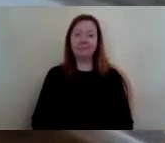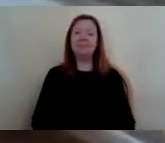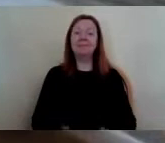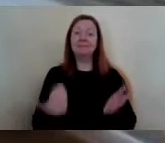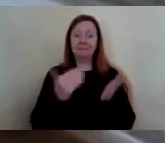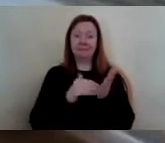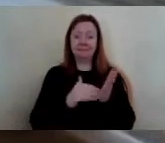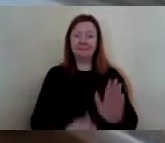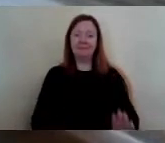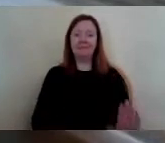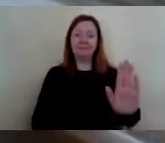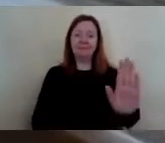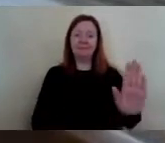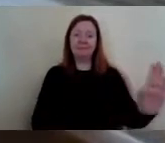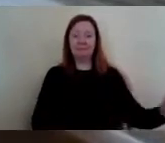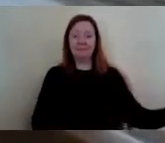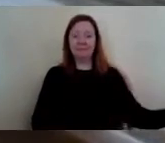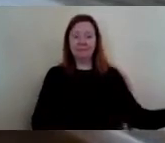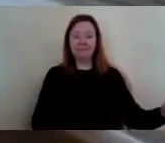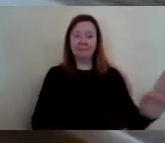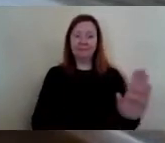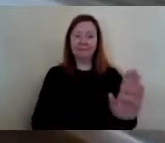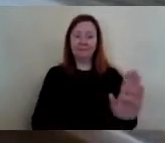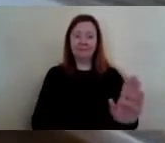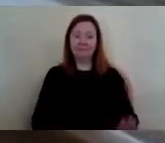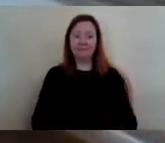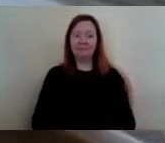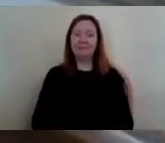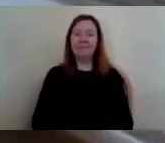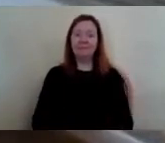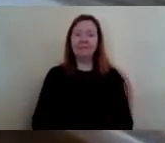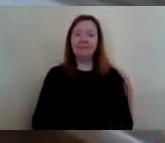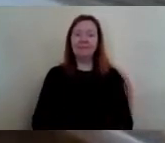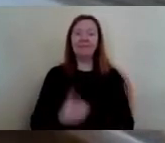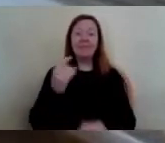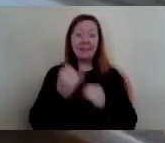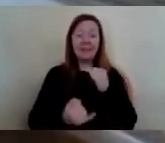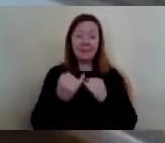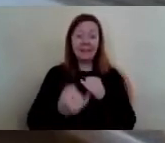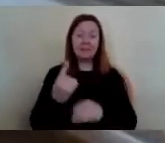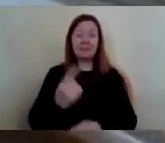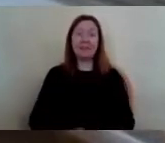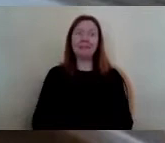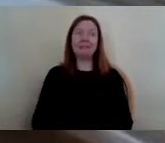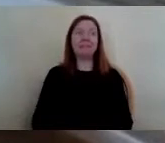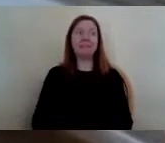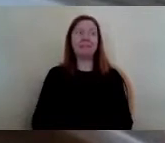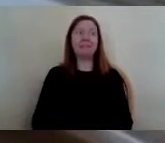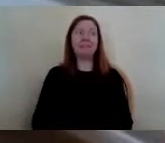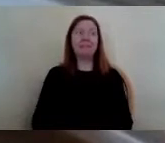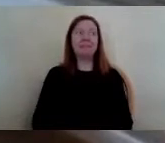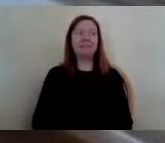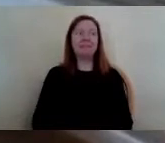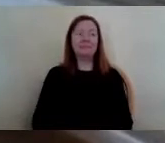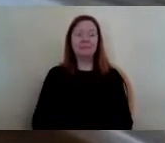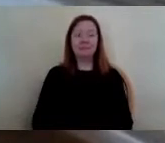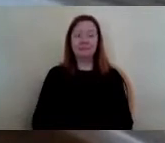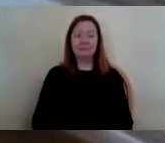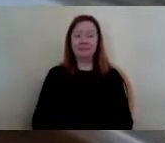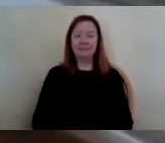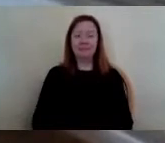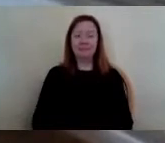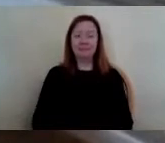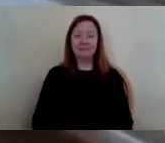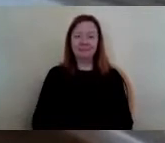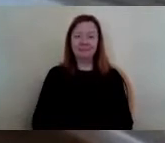Again, up and out, in and down. Last one, guys. Up and out and